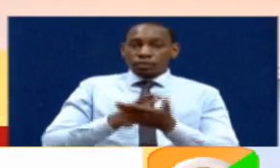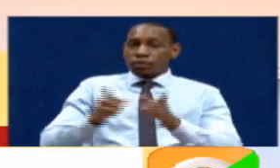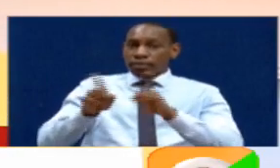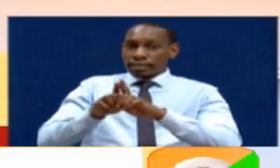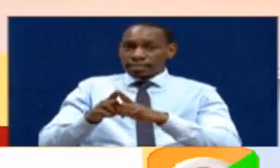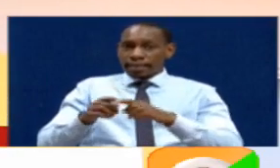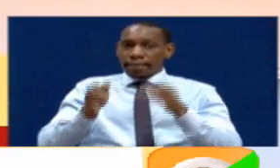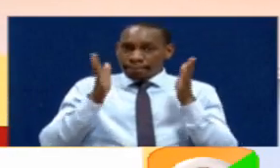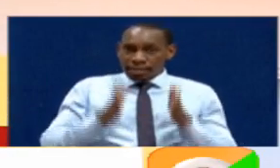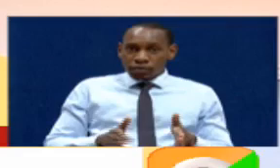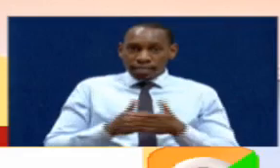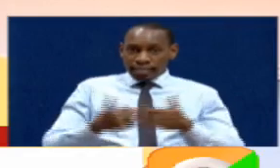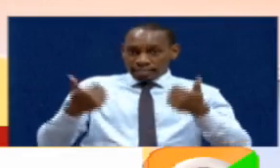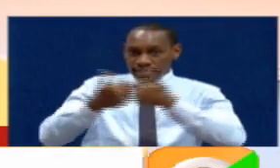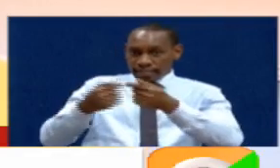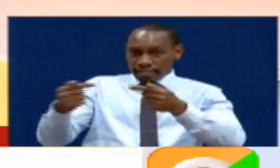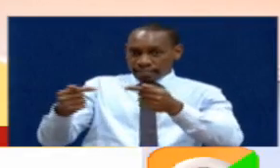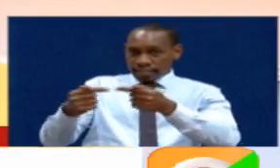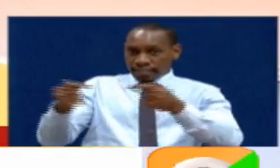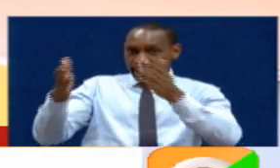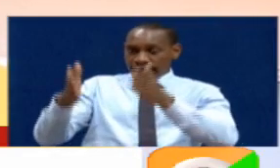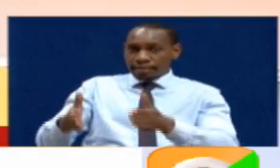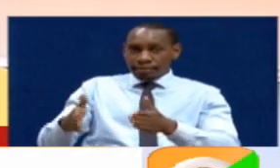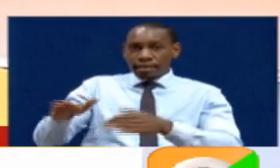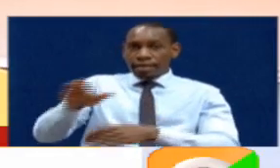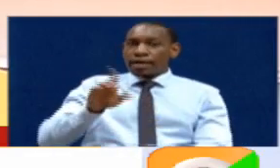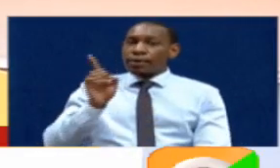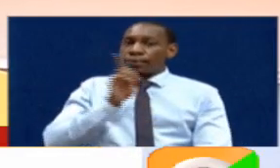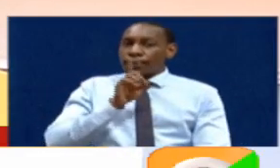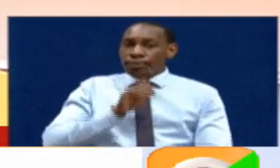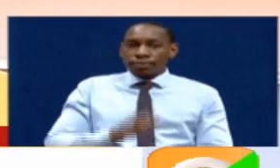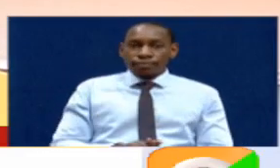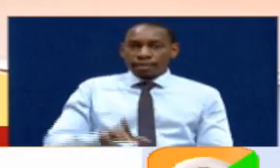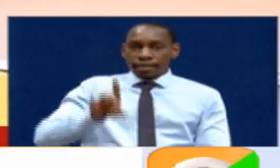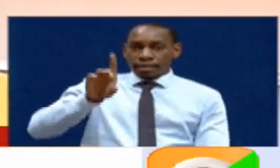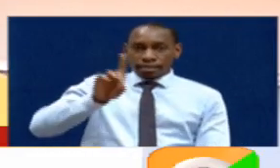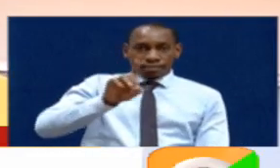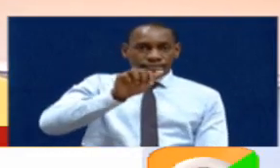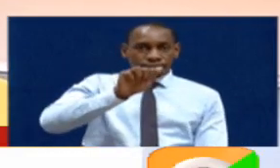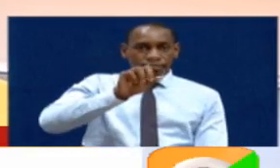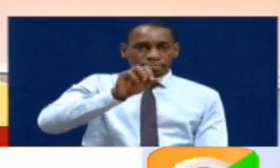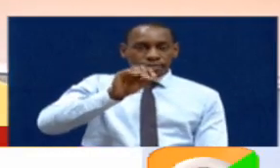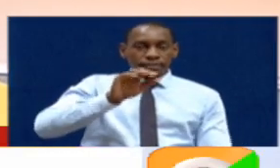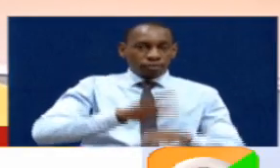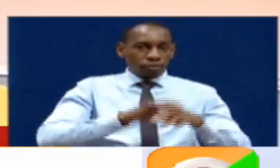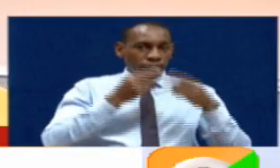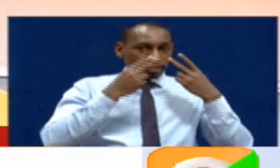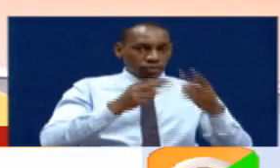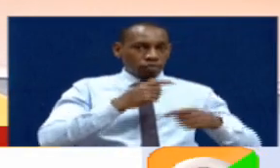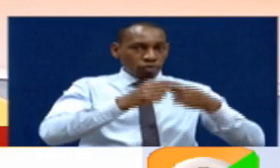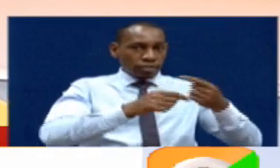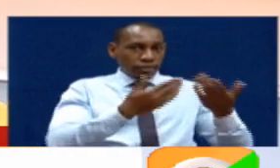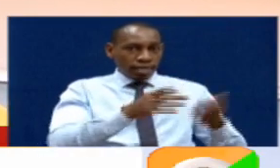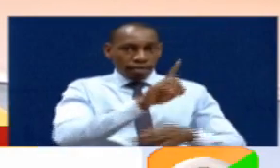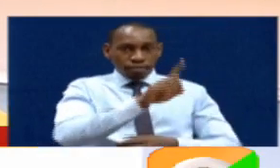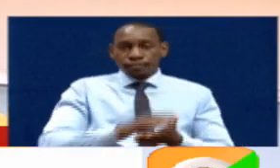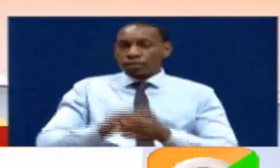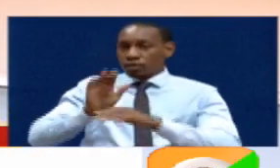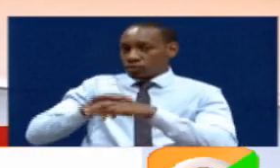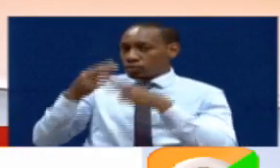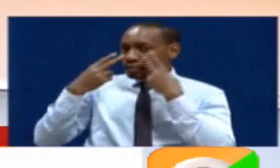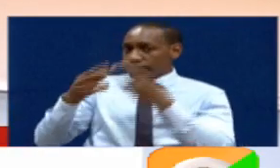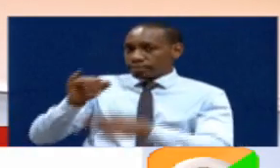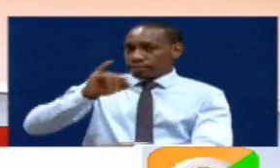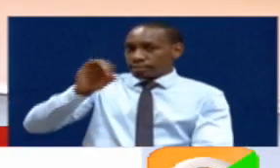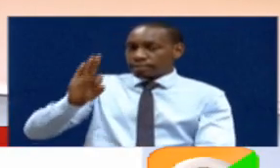who faced an enemy in the worst part on the planet. David, good to see you, my friend. How are you doing, man? Yeah, good to see you,